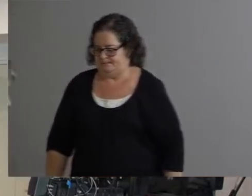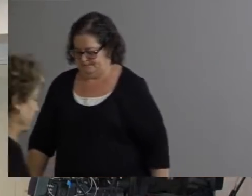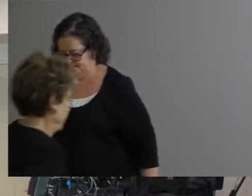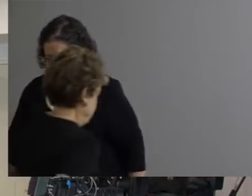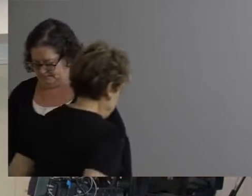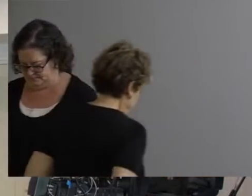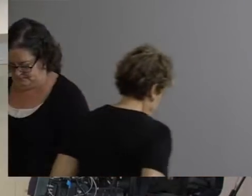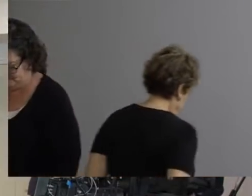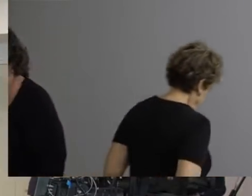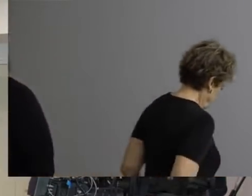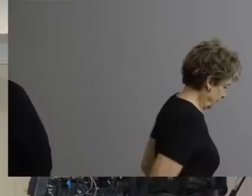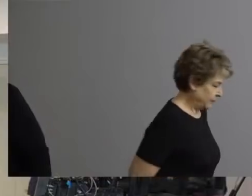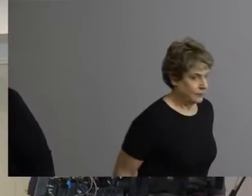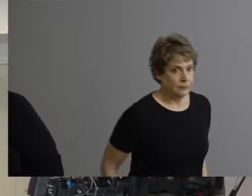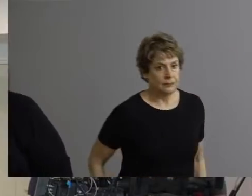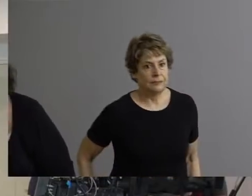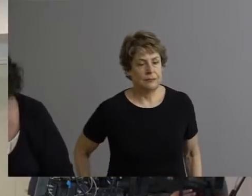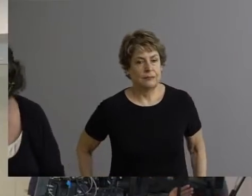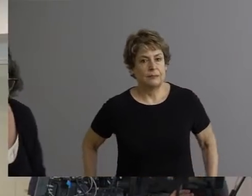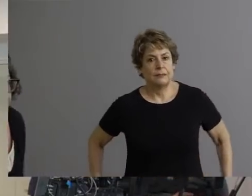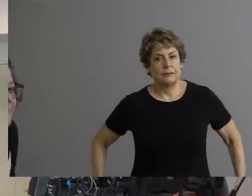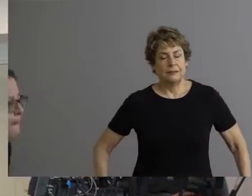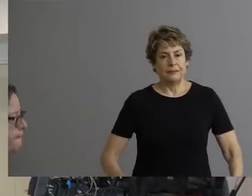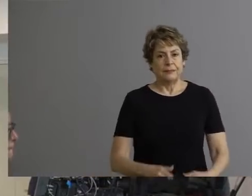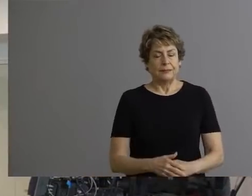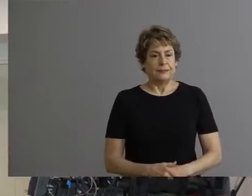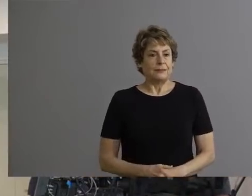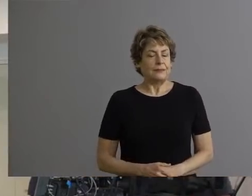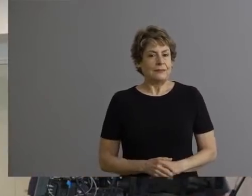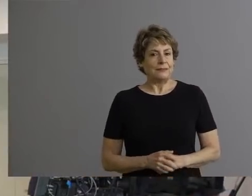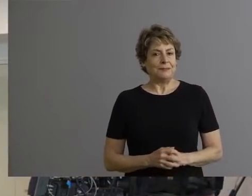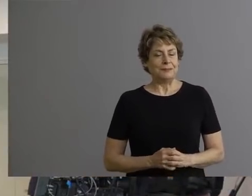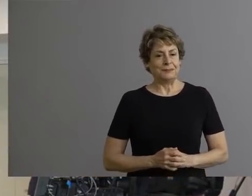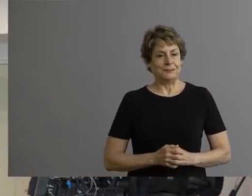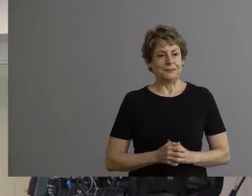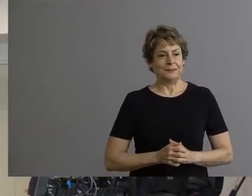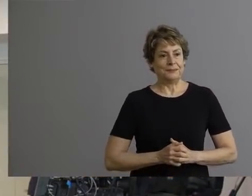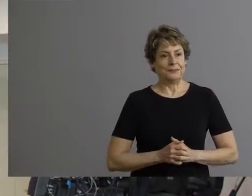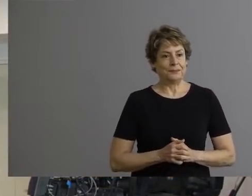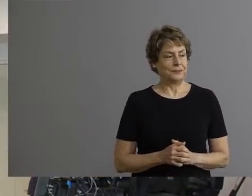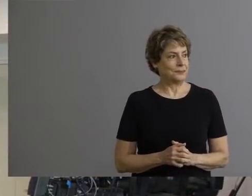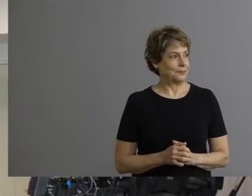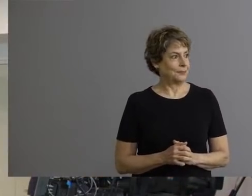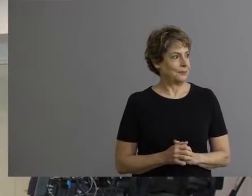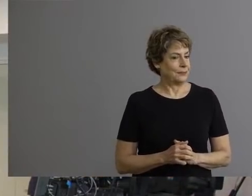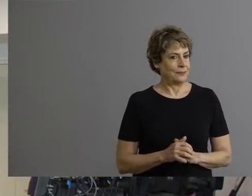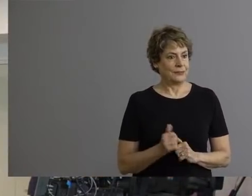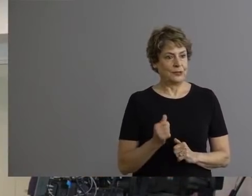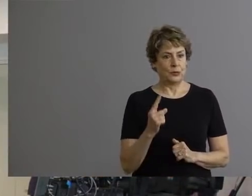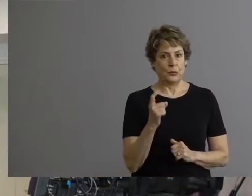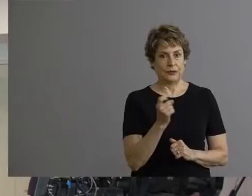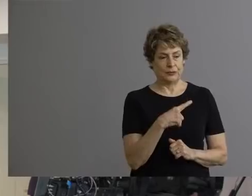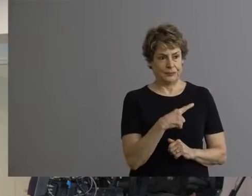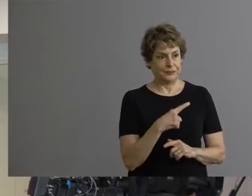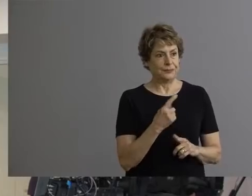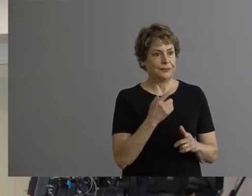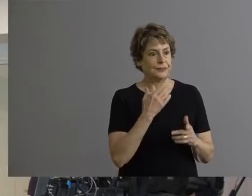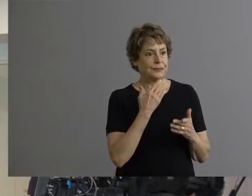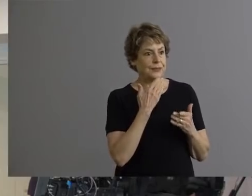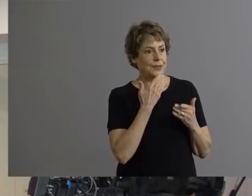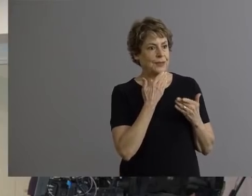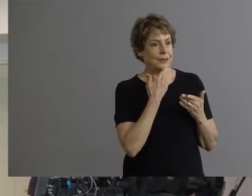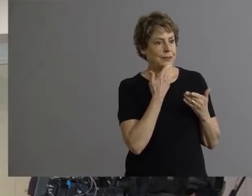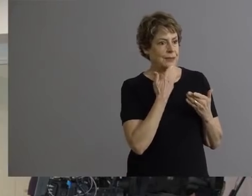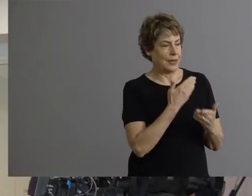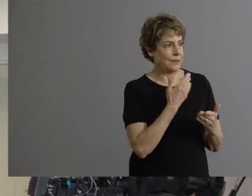Hi, Bob. Yeah, how you doing, Governor? I appreciate you being in the firing line for a while. One of the things you